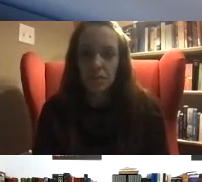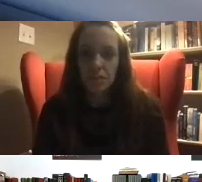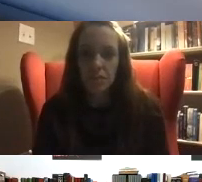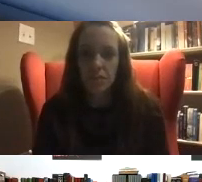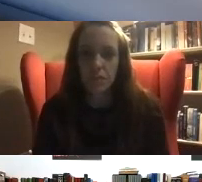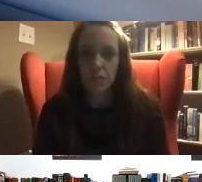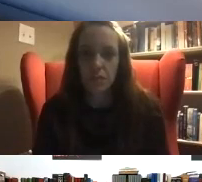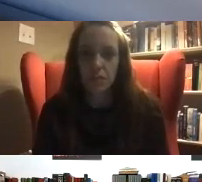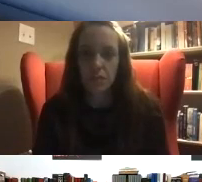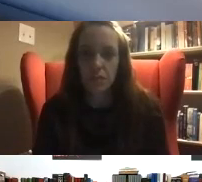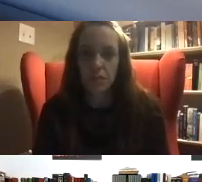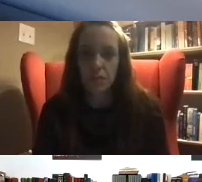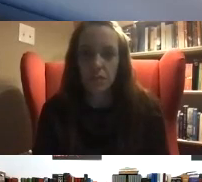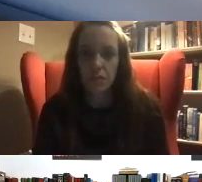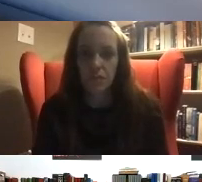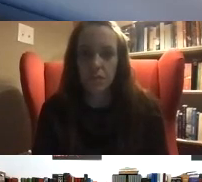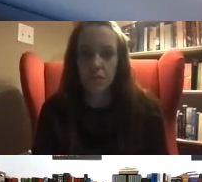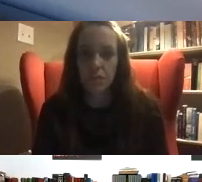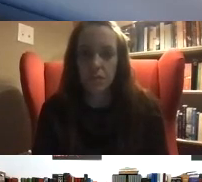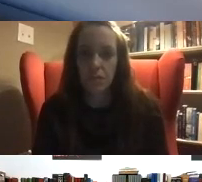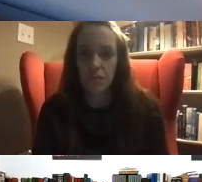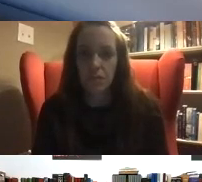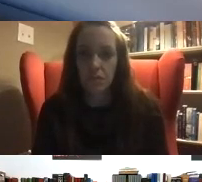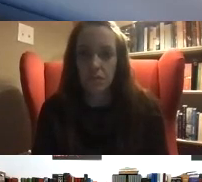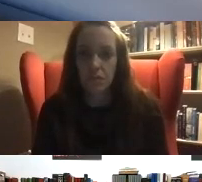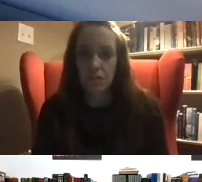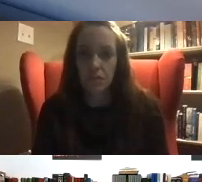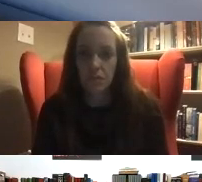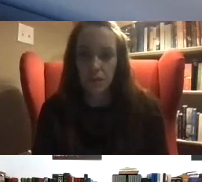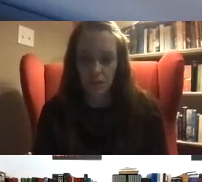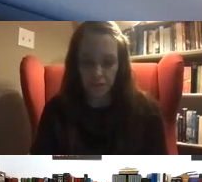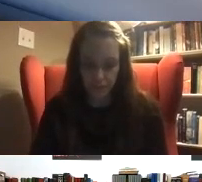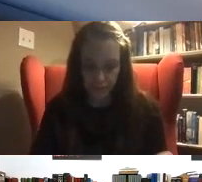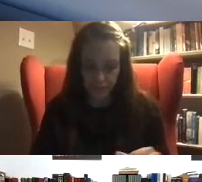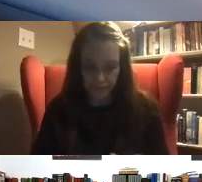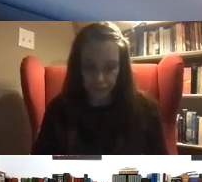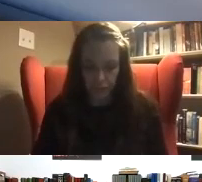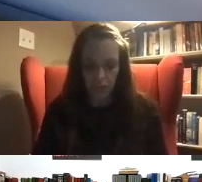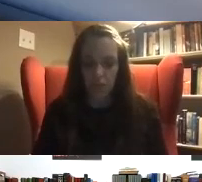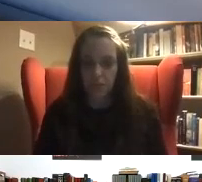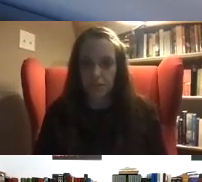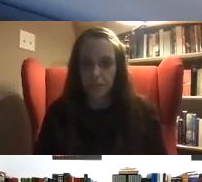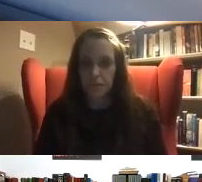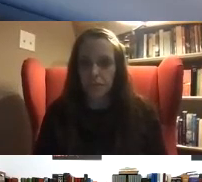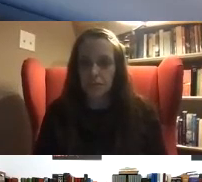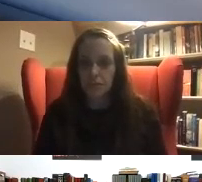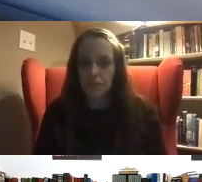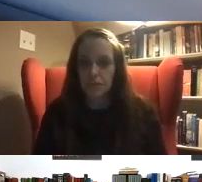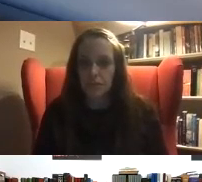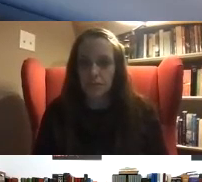And usually also we also tell them that it's very